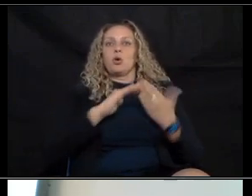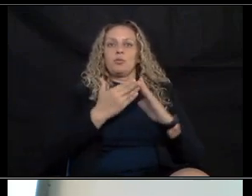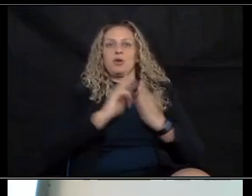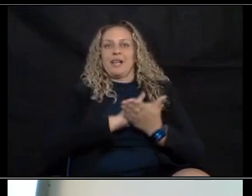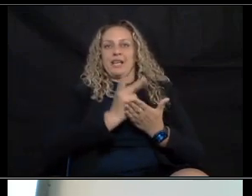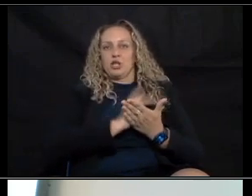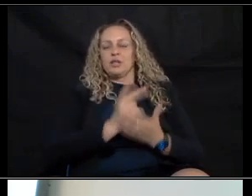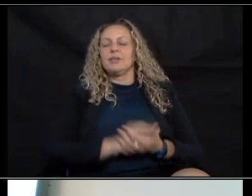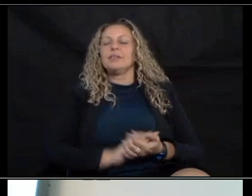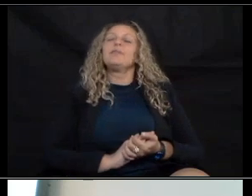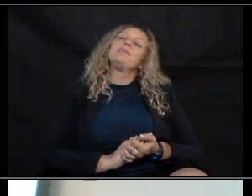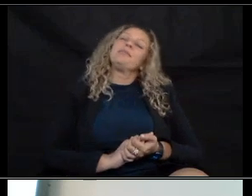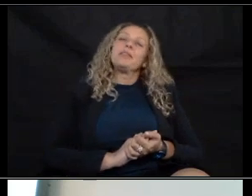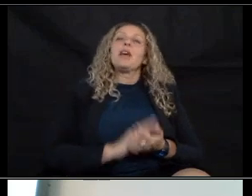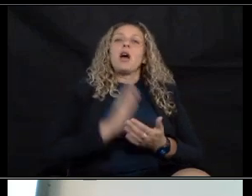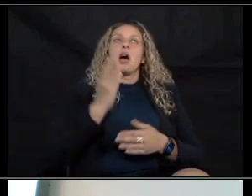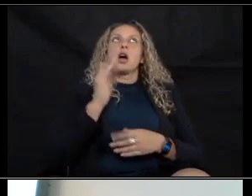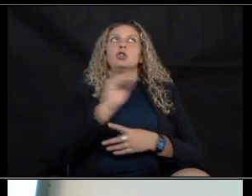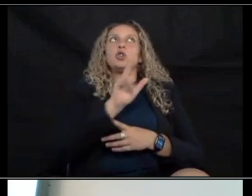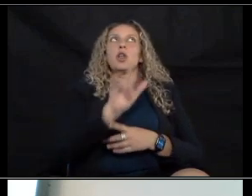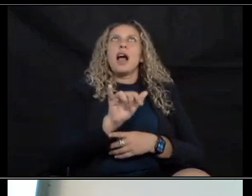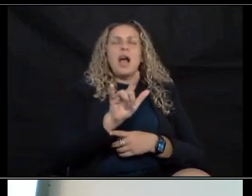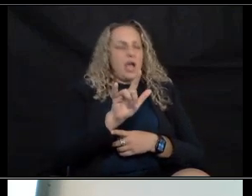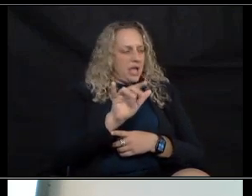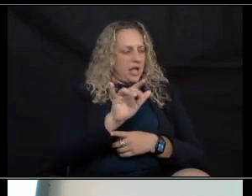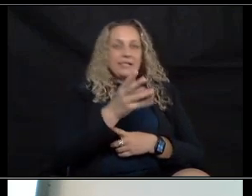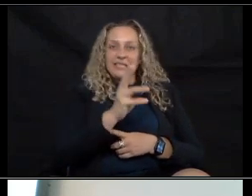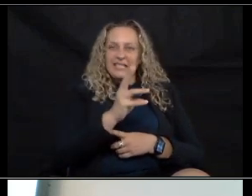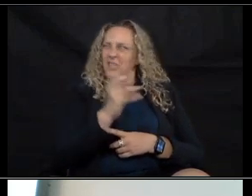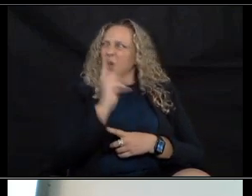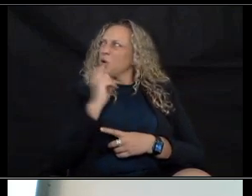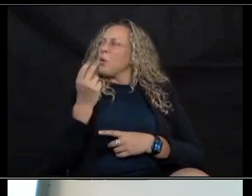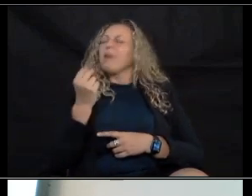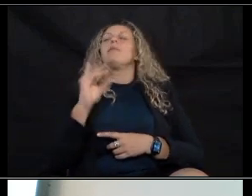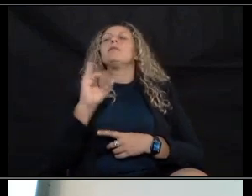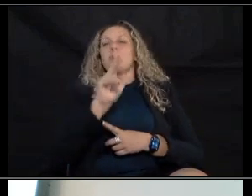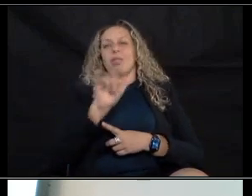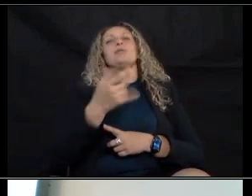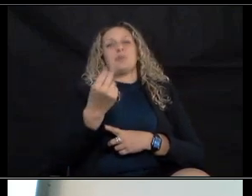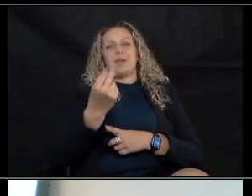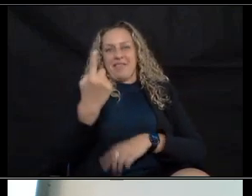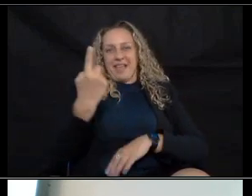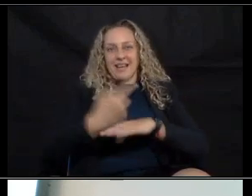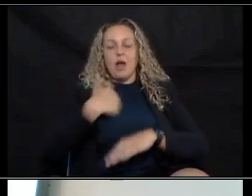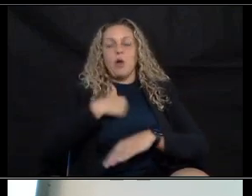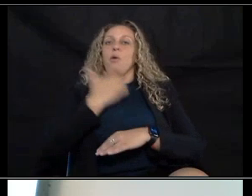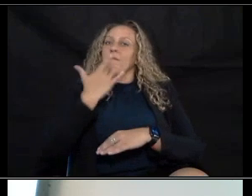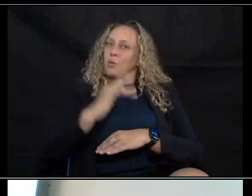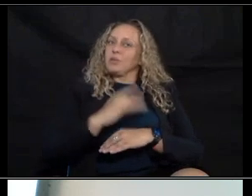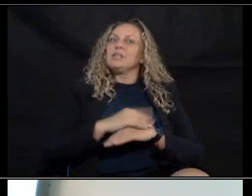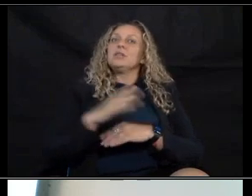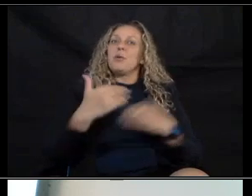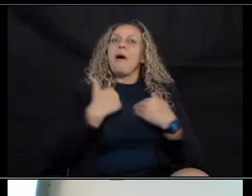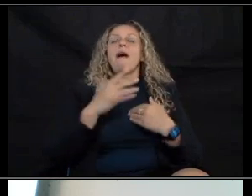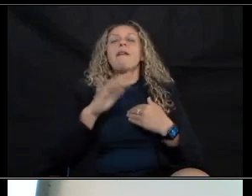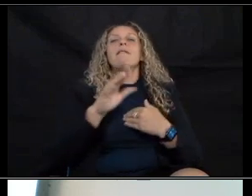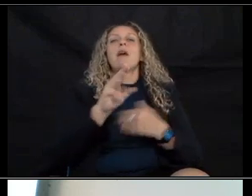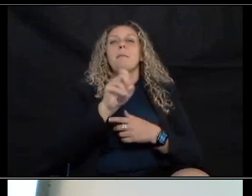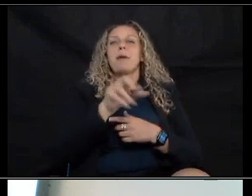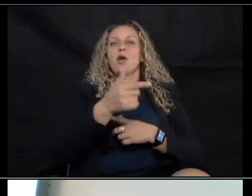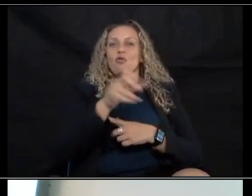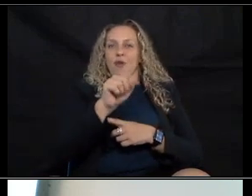kitchen. On July 6th or 12th, I'm sorry, July 12th, we are fortunate to have Mayor